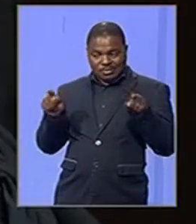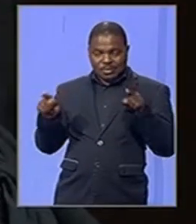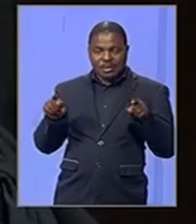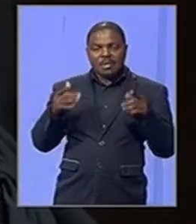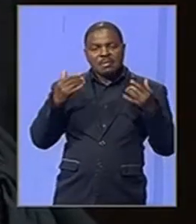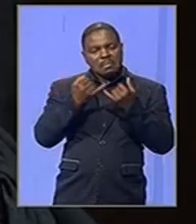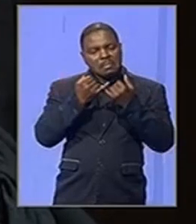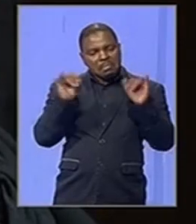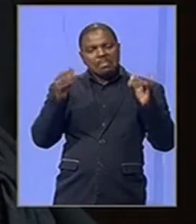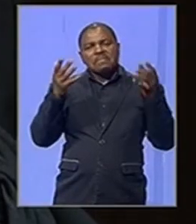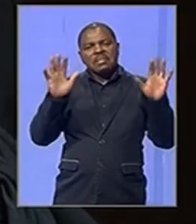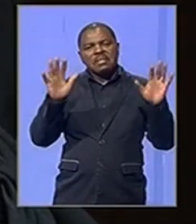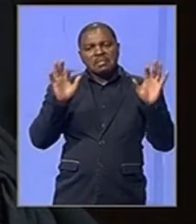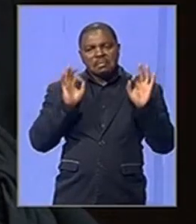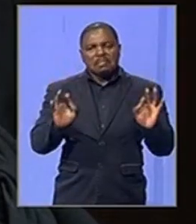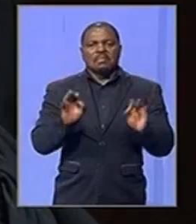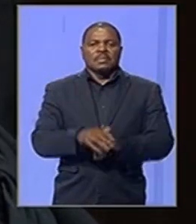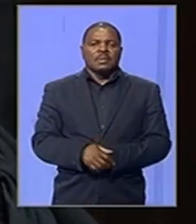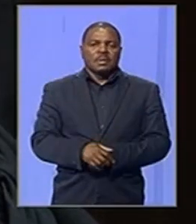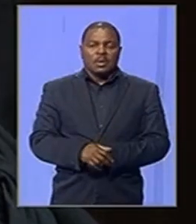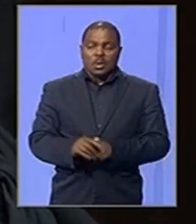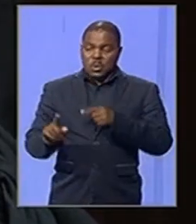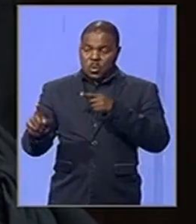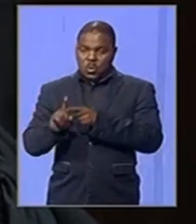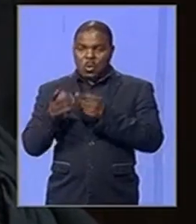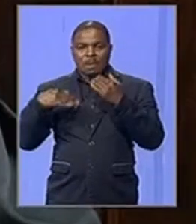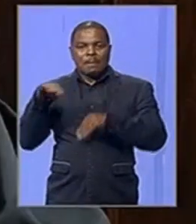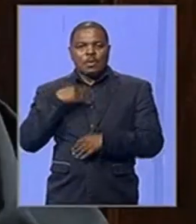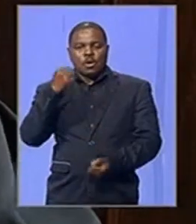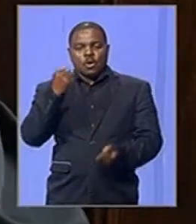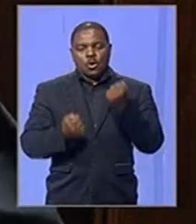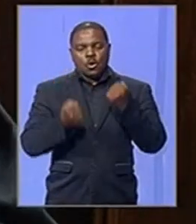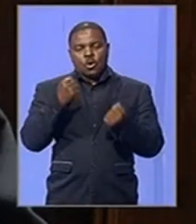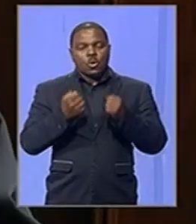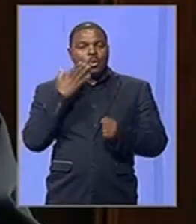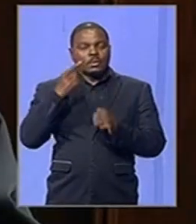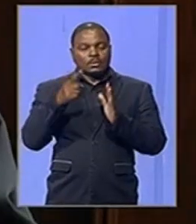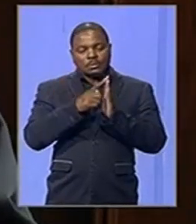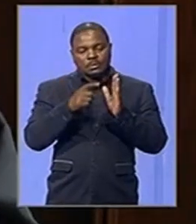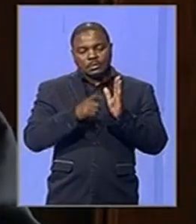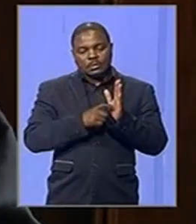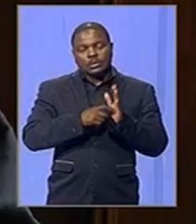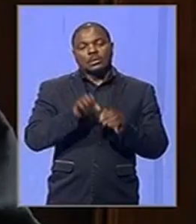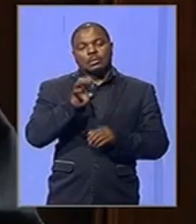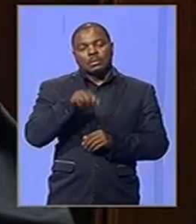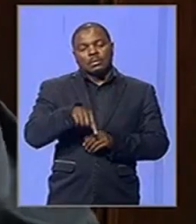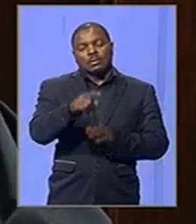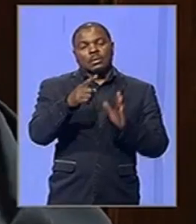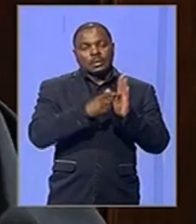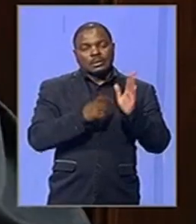hlalane semmuso. Moqosuwa o tla khutela kgotla ha kgwedi ya Lwetse e tla be hlola matsatsi a